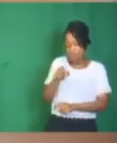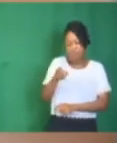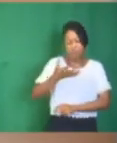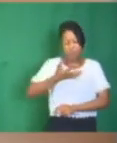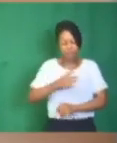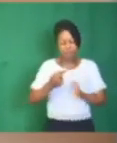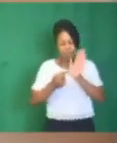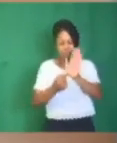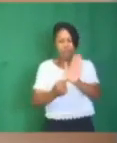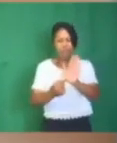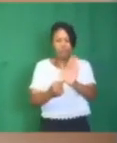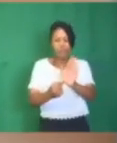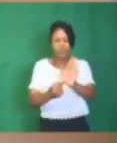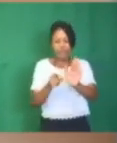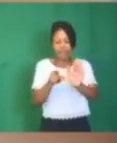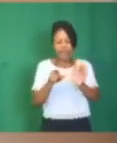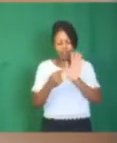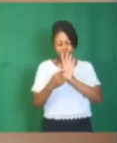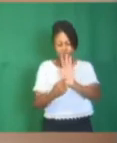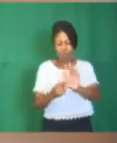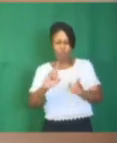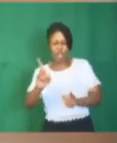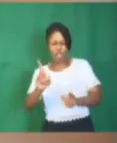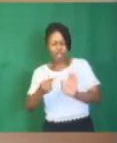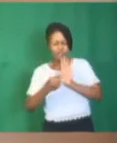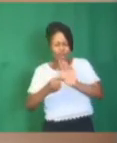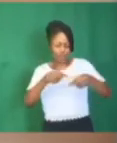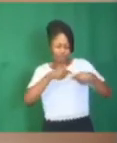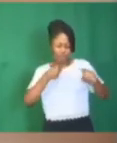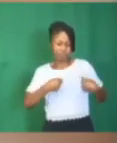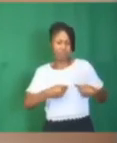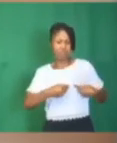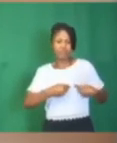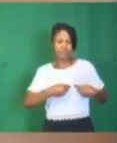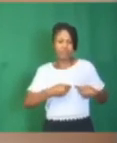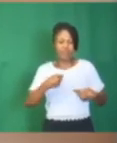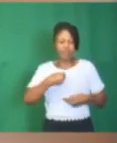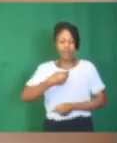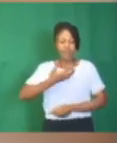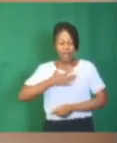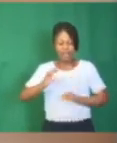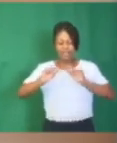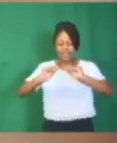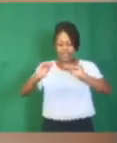whereby it shows the heart. I want us to study the heart, how the heart is and what the heart is made of.